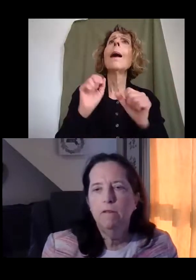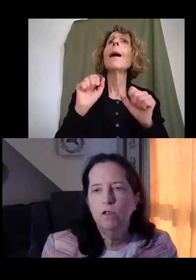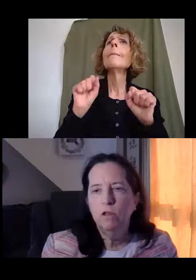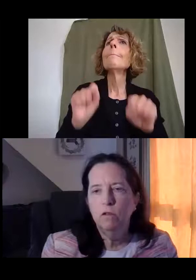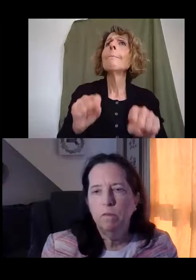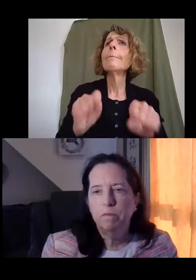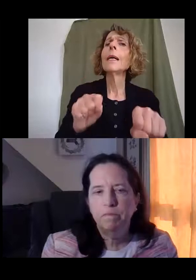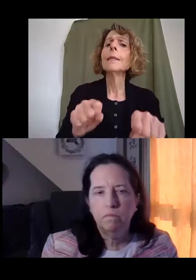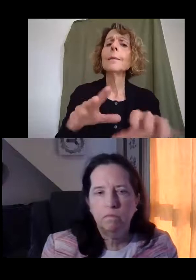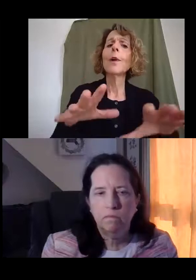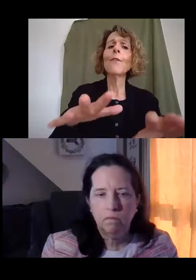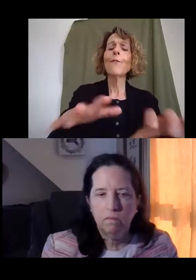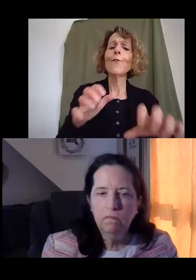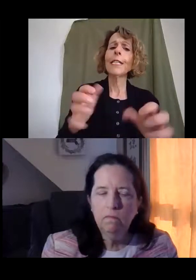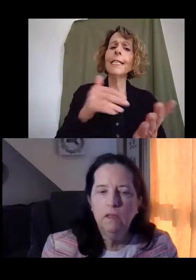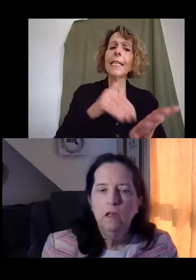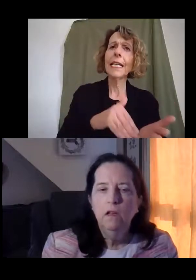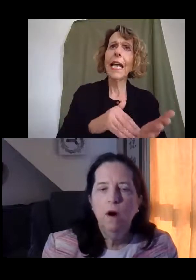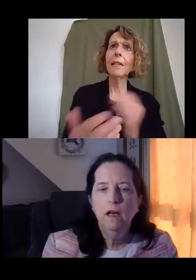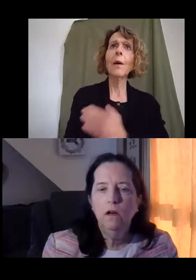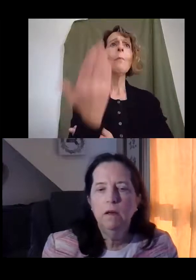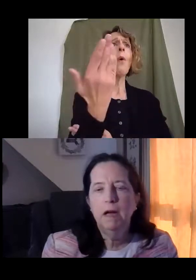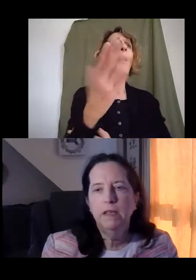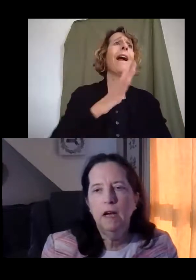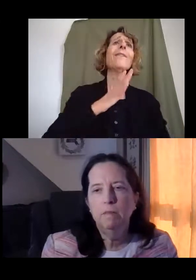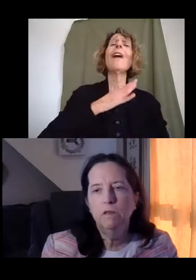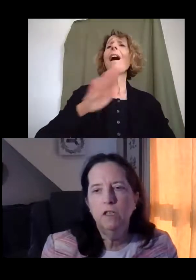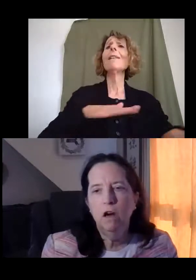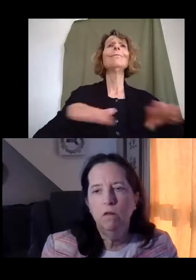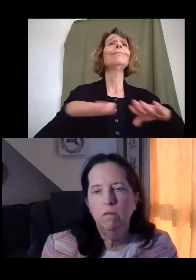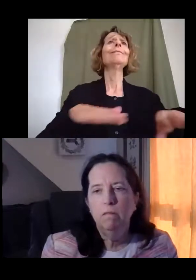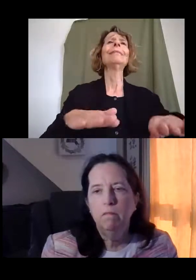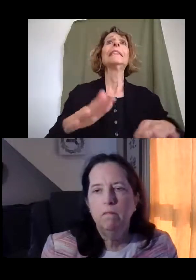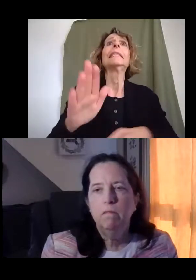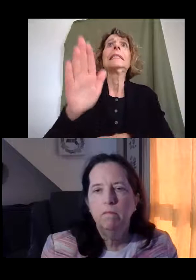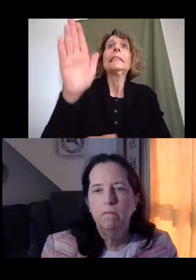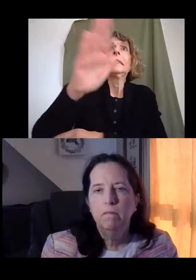in the afternoon. You want to learn about the types of snow.